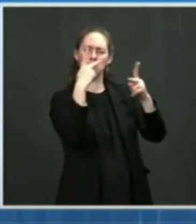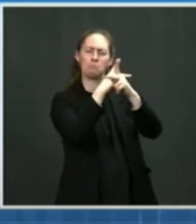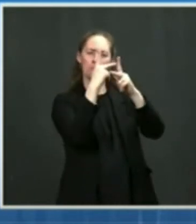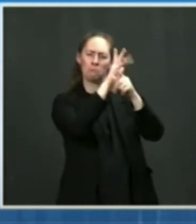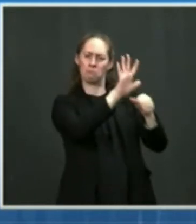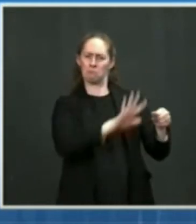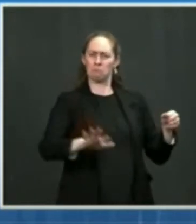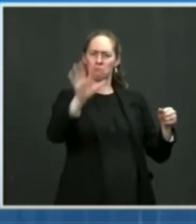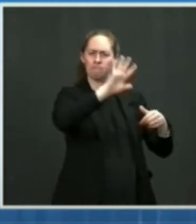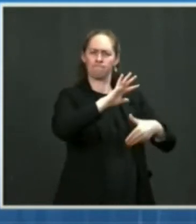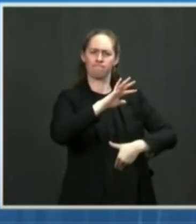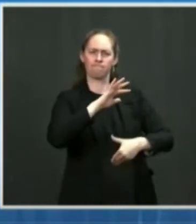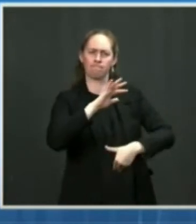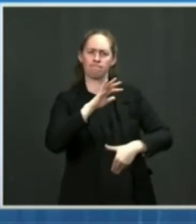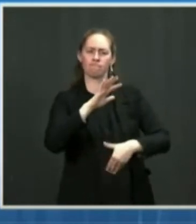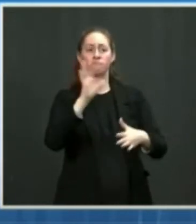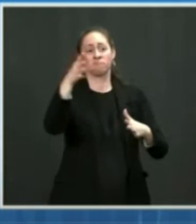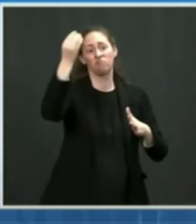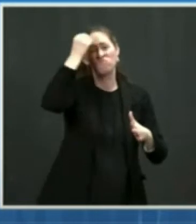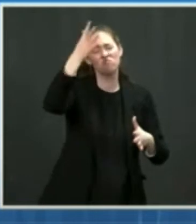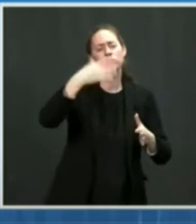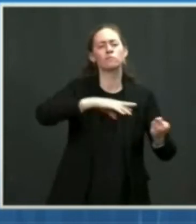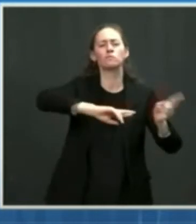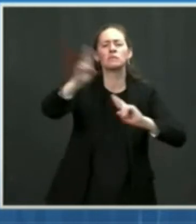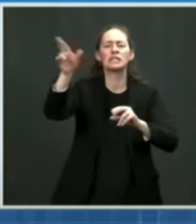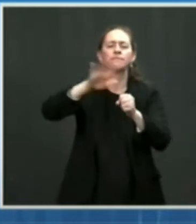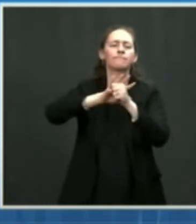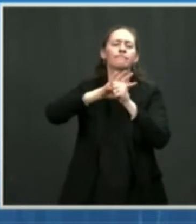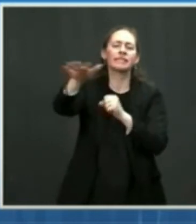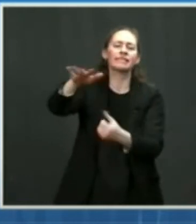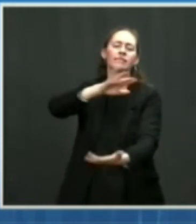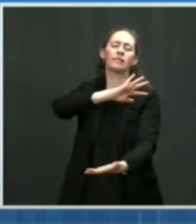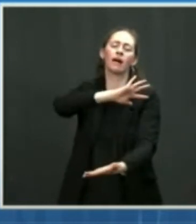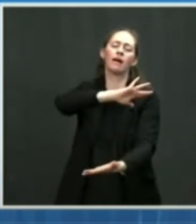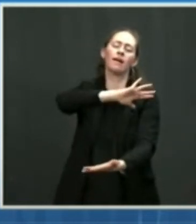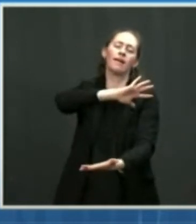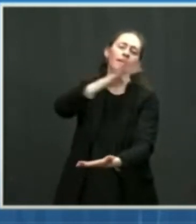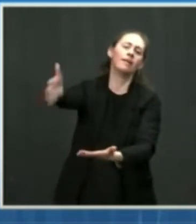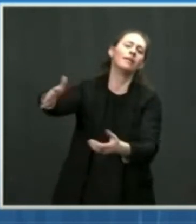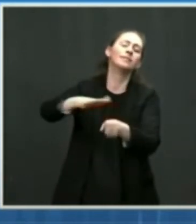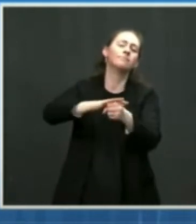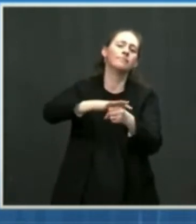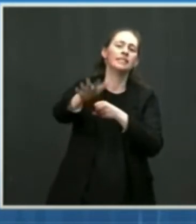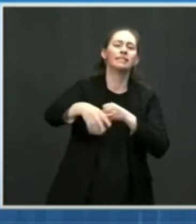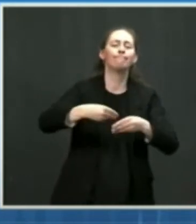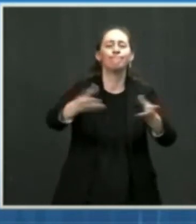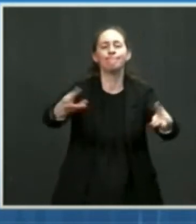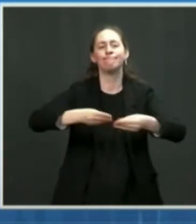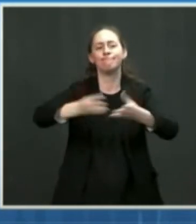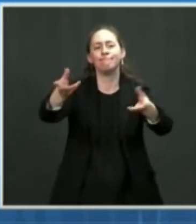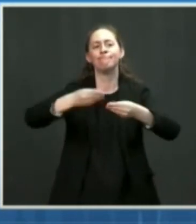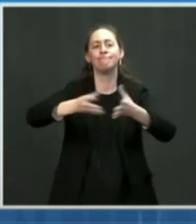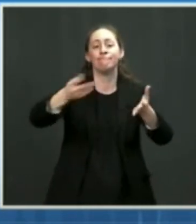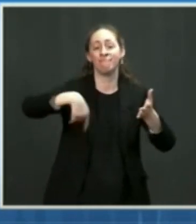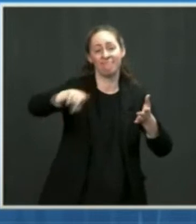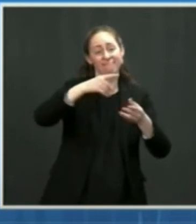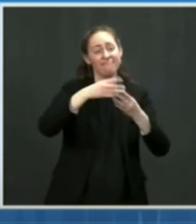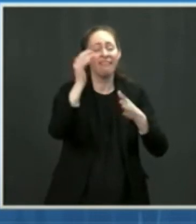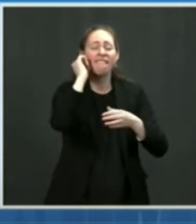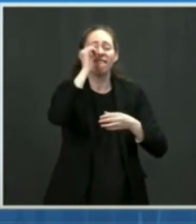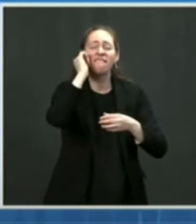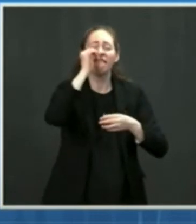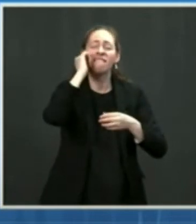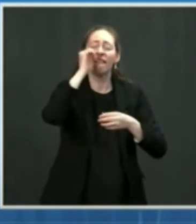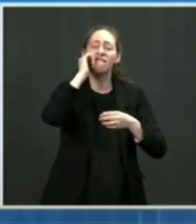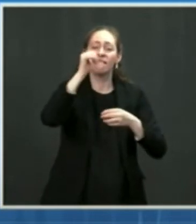there is plenty of supply to continue to vaccinate Americans at 3 million per day, and then